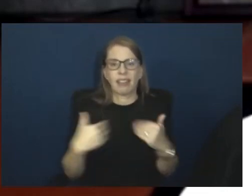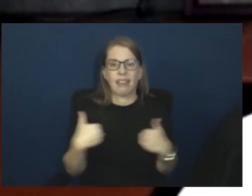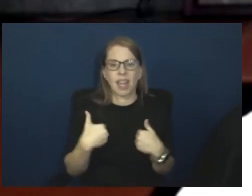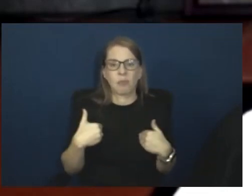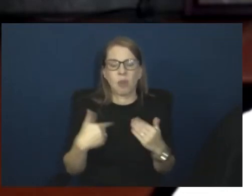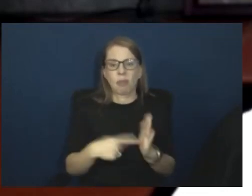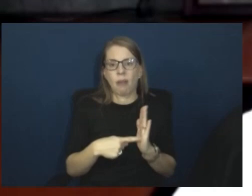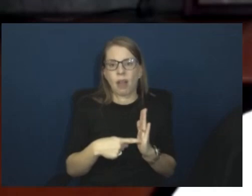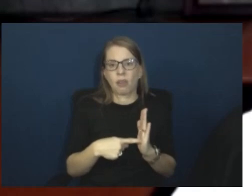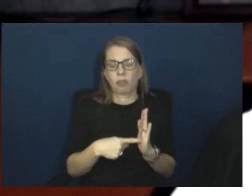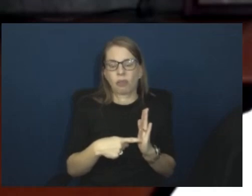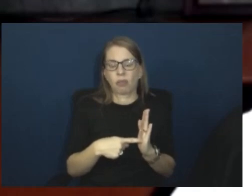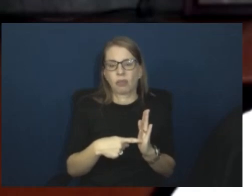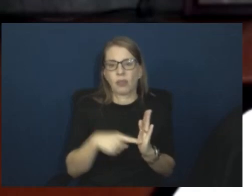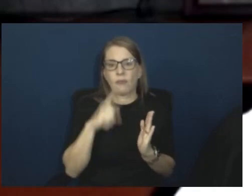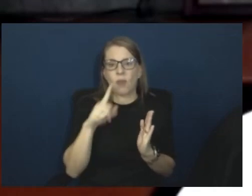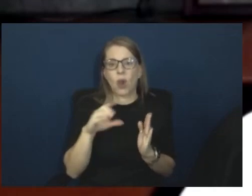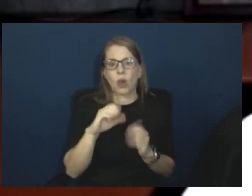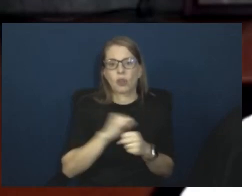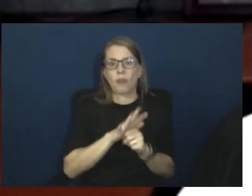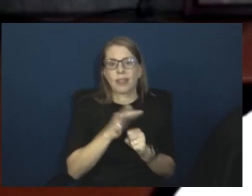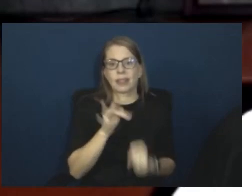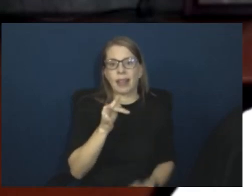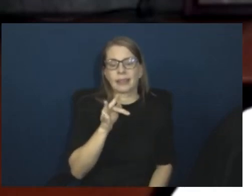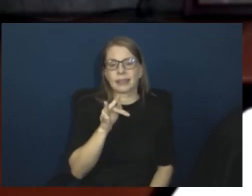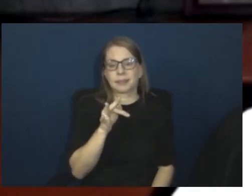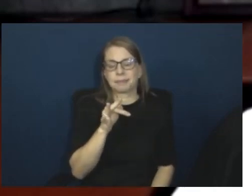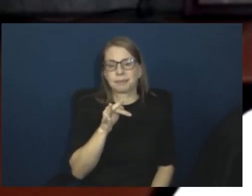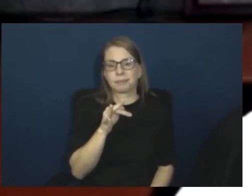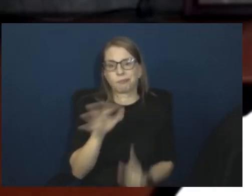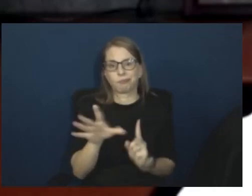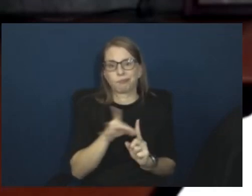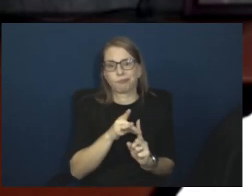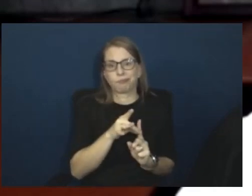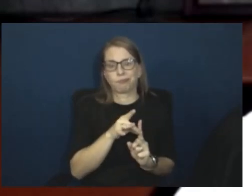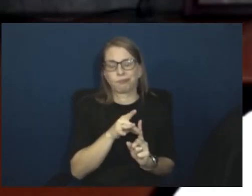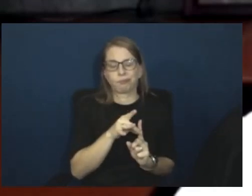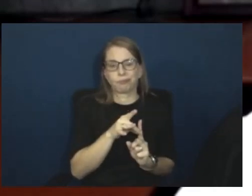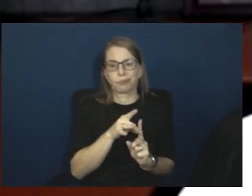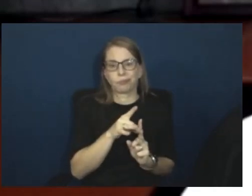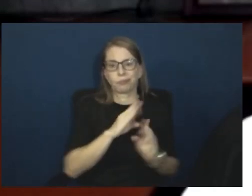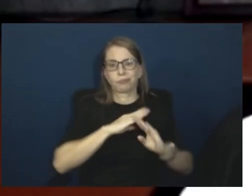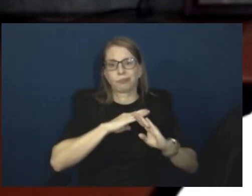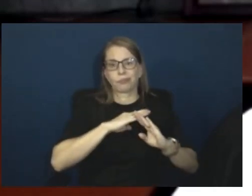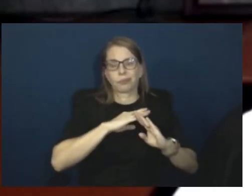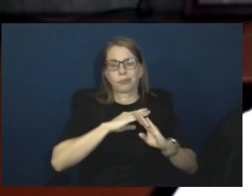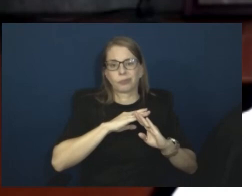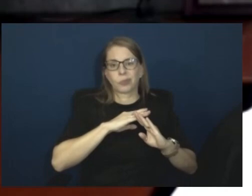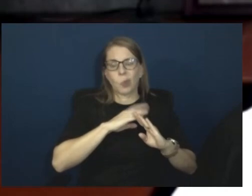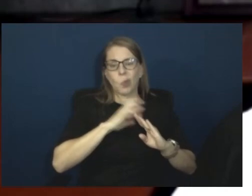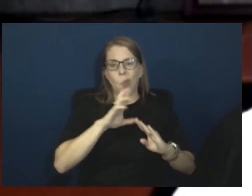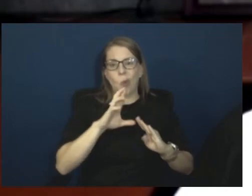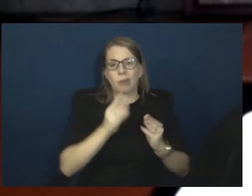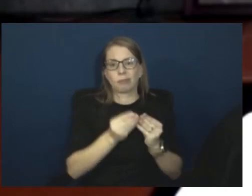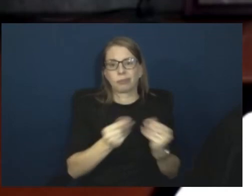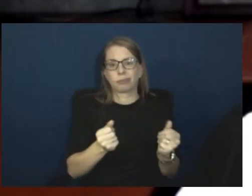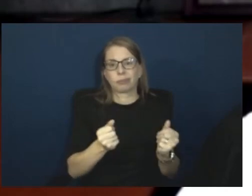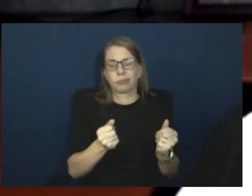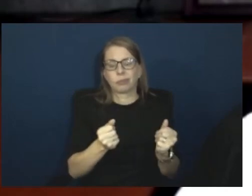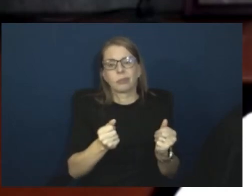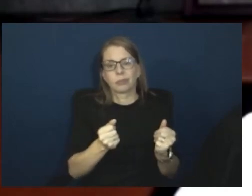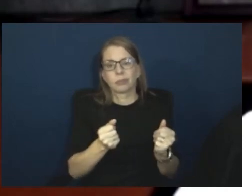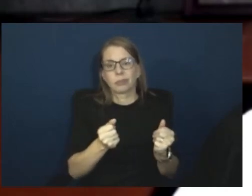models of COVID-19 to inhibit virus replication or to ameliorate